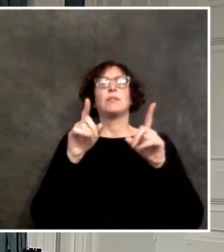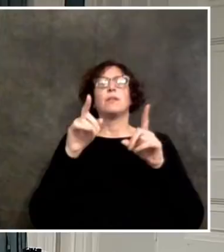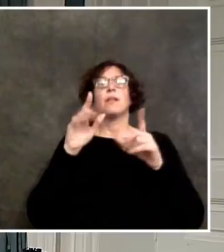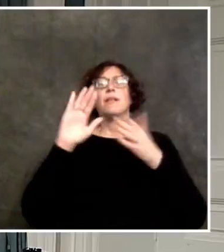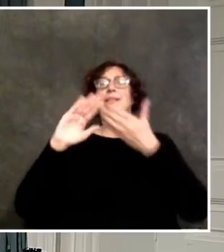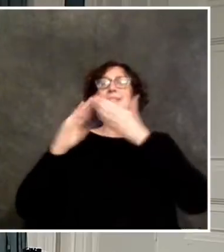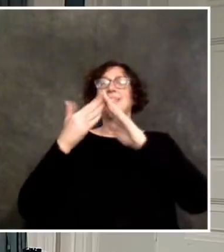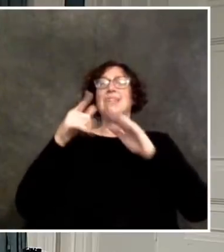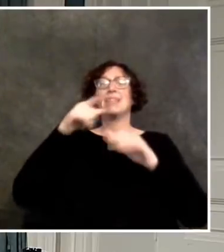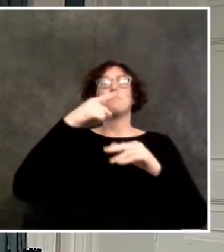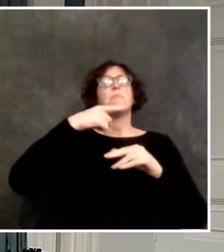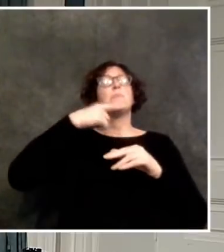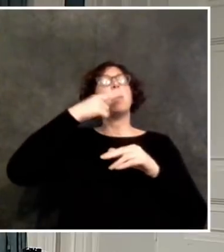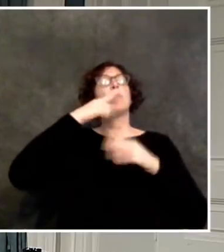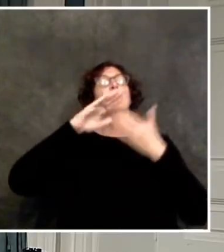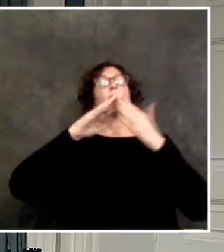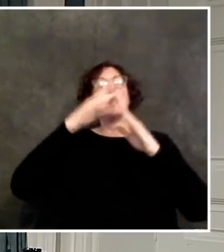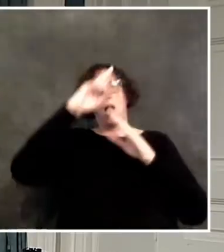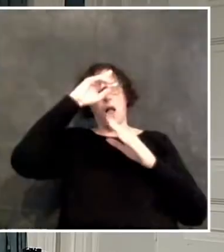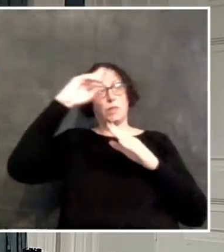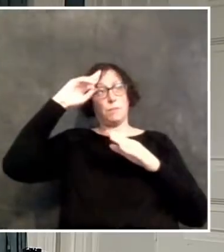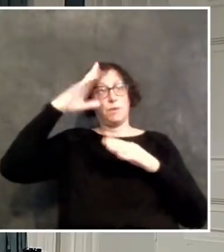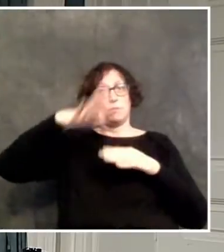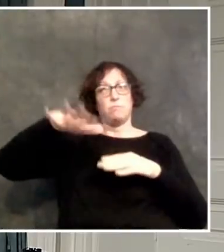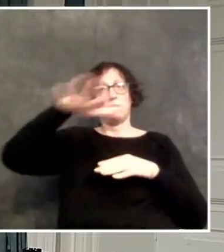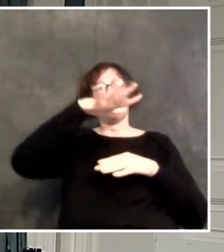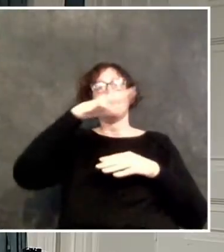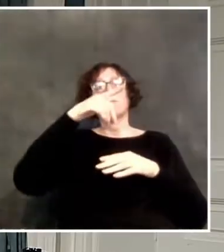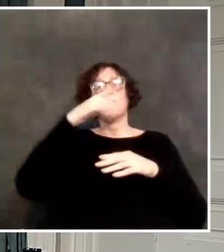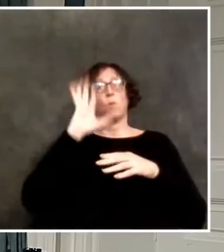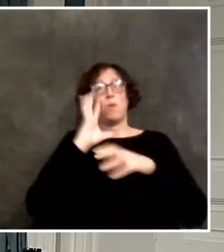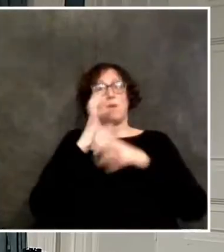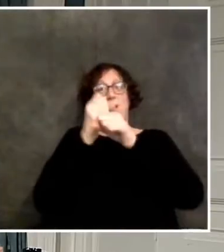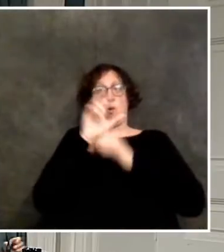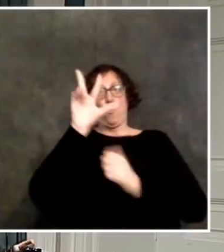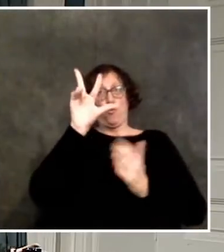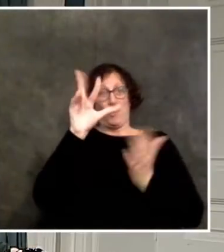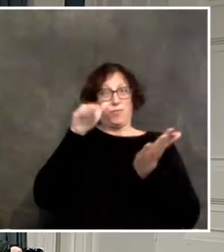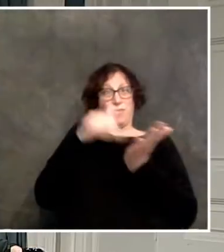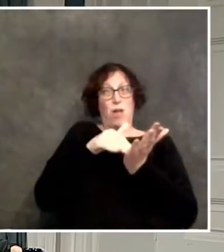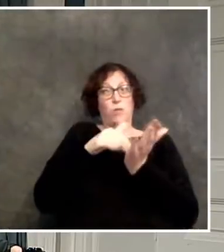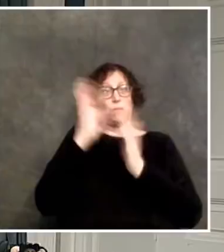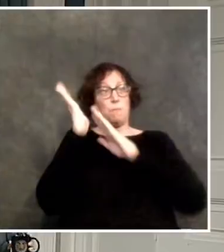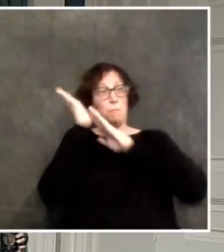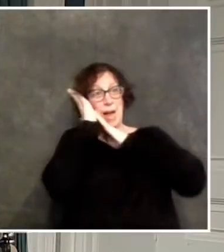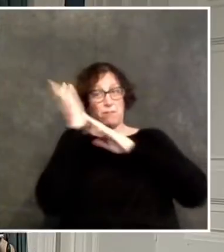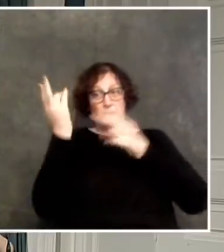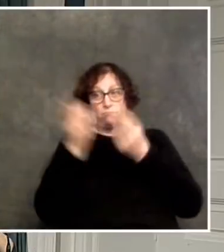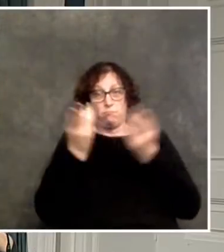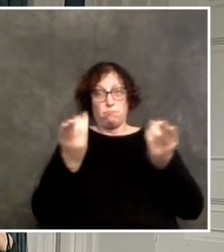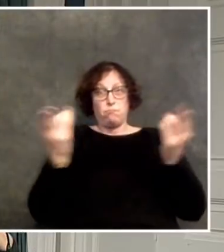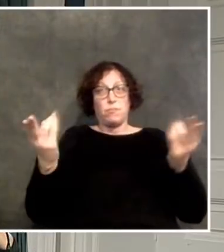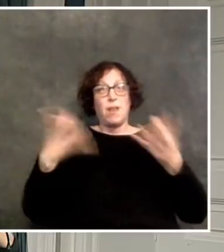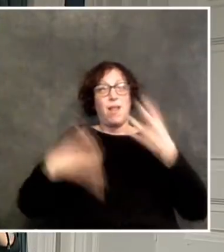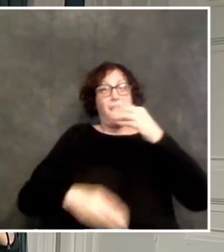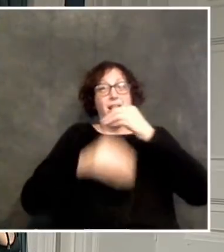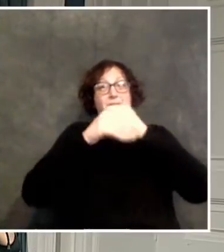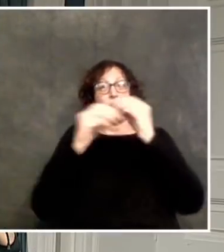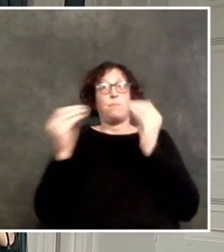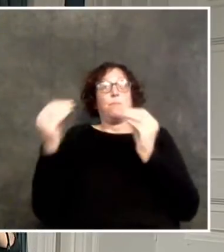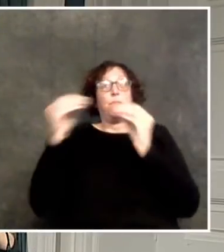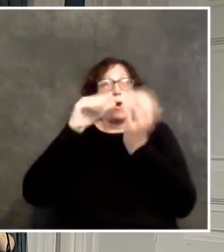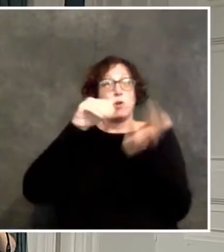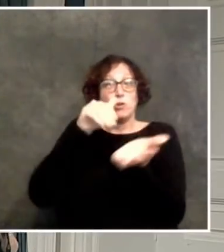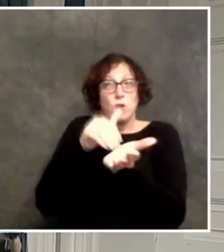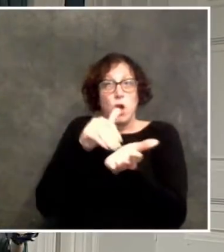May 1st. More doctors and nurses are going to be going to the public hospital system. There's going to be free COVID